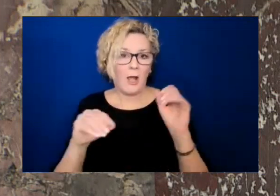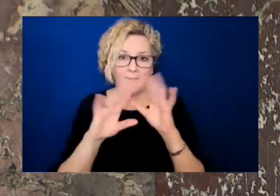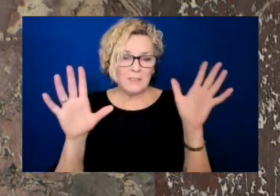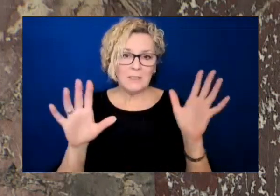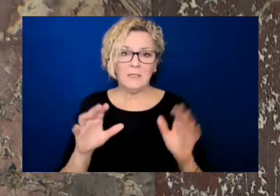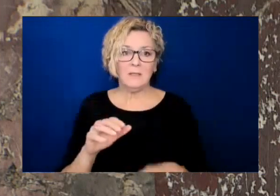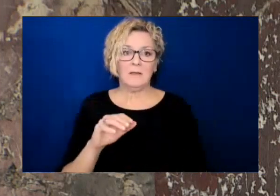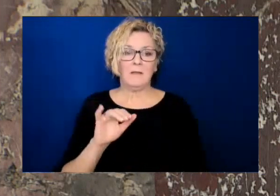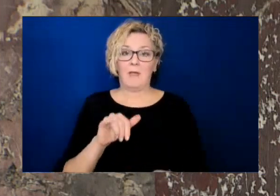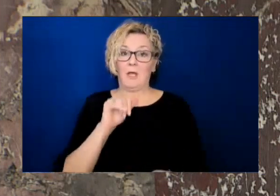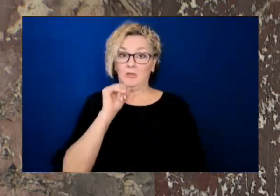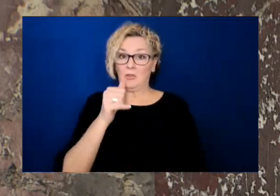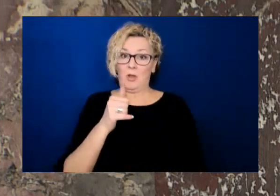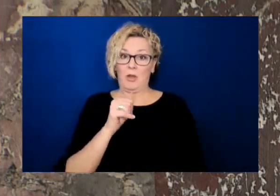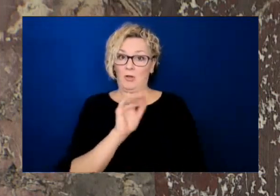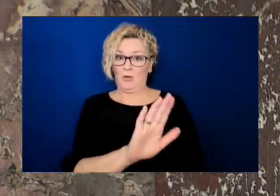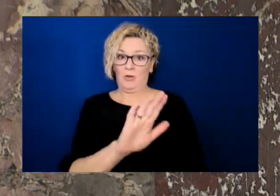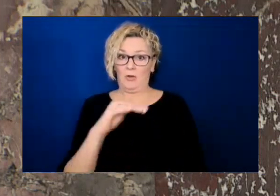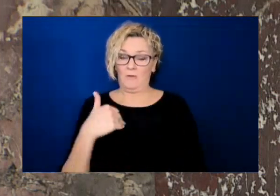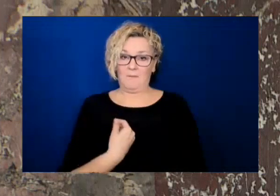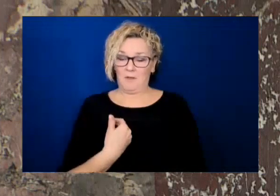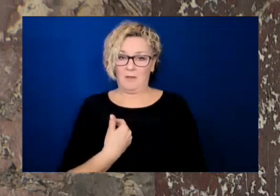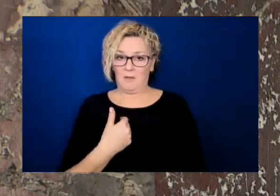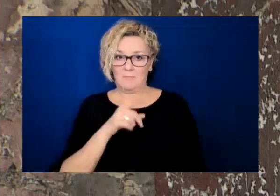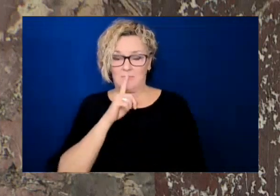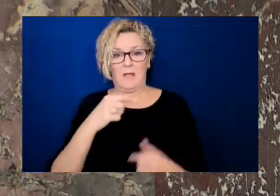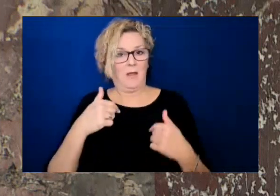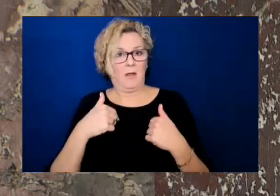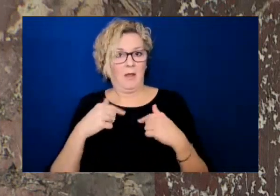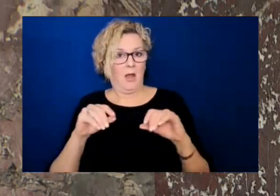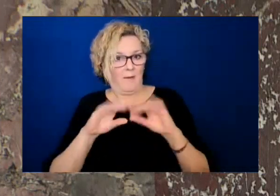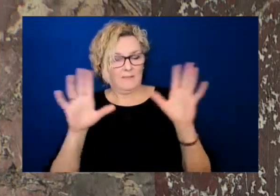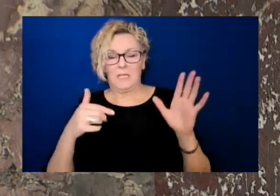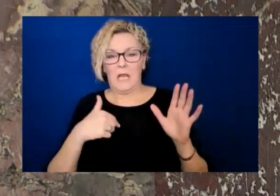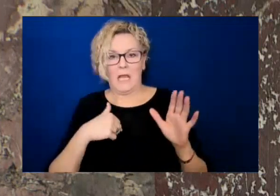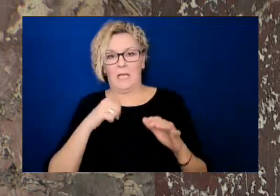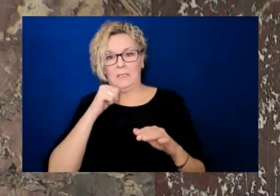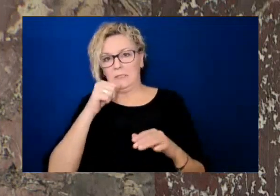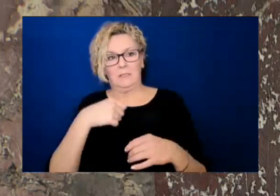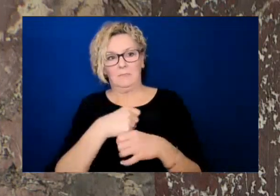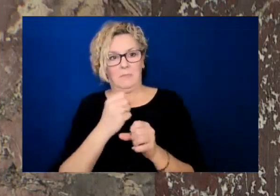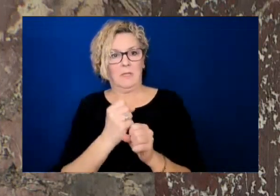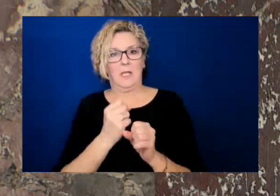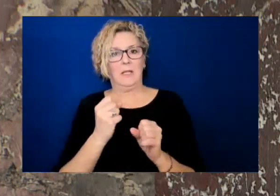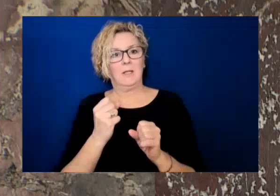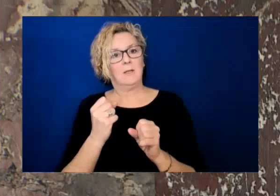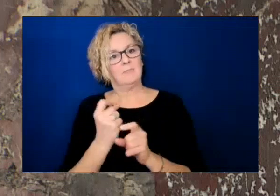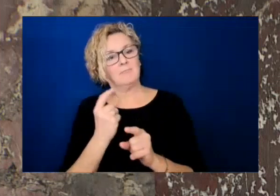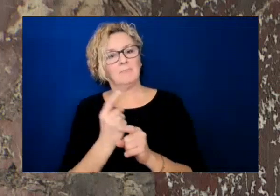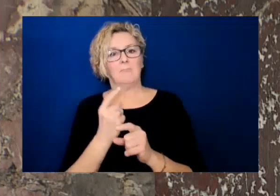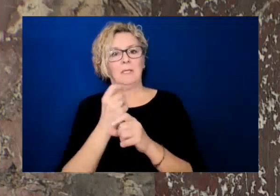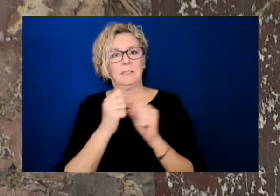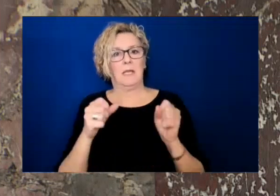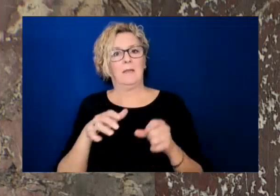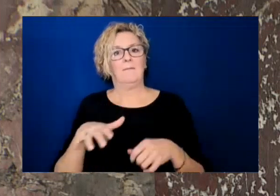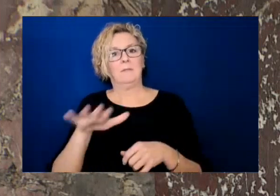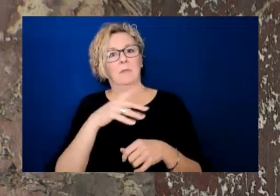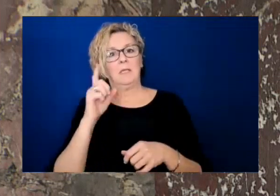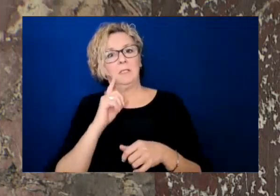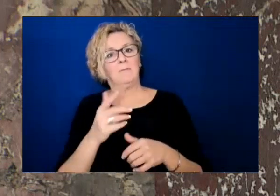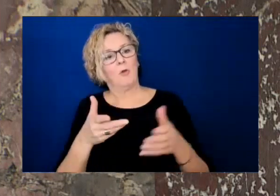to make sure that that happens. And I'll make sure that what I know is the shared commitment of everybody in this